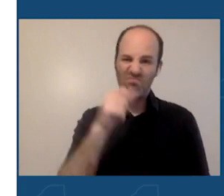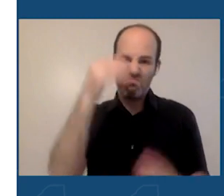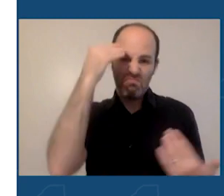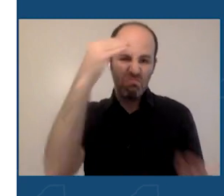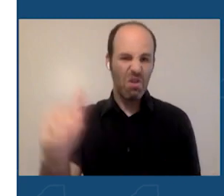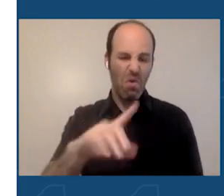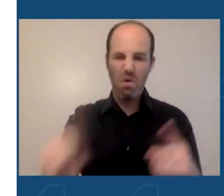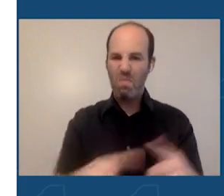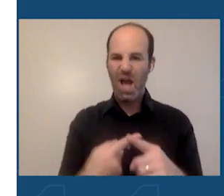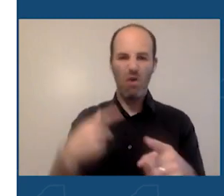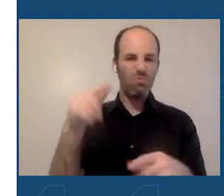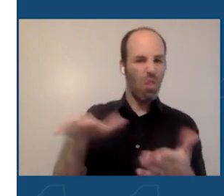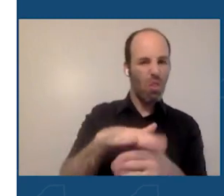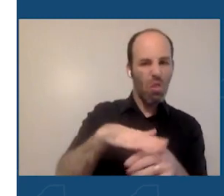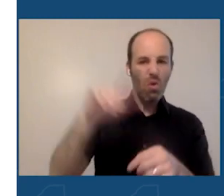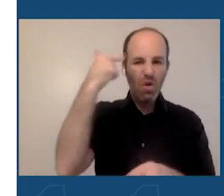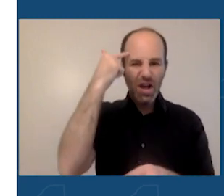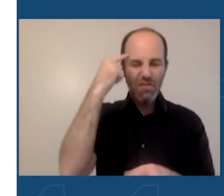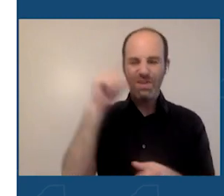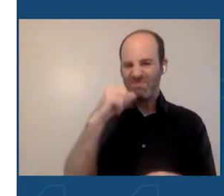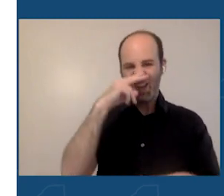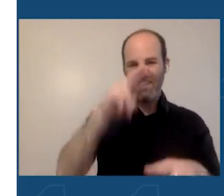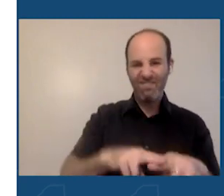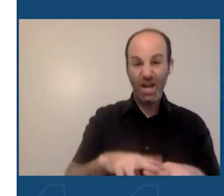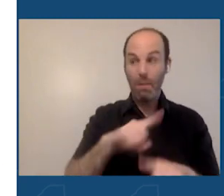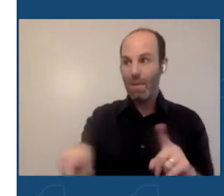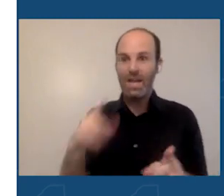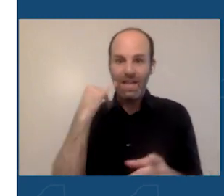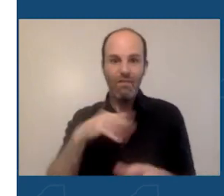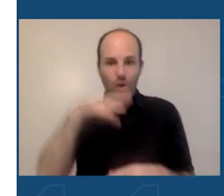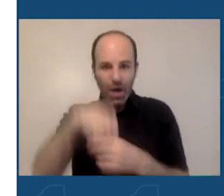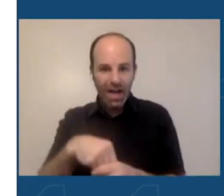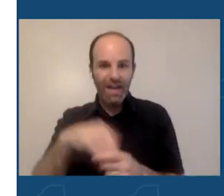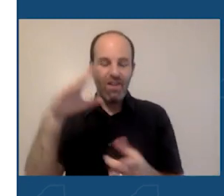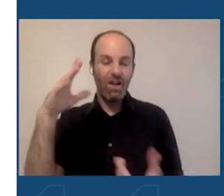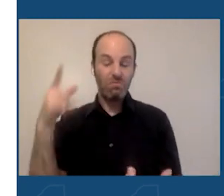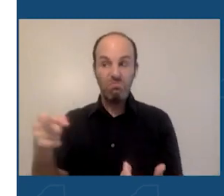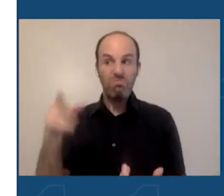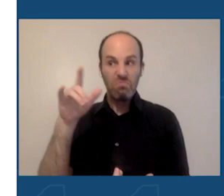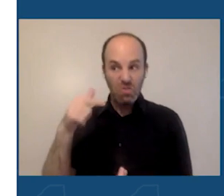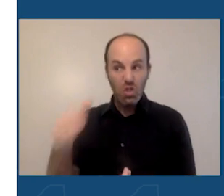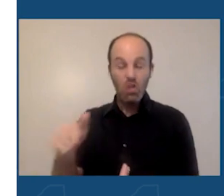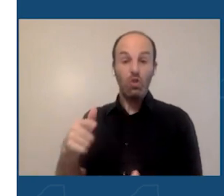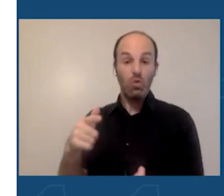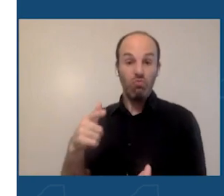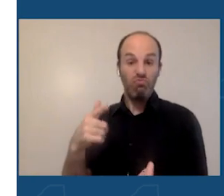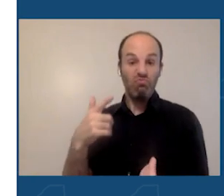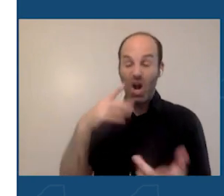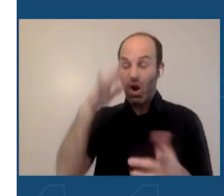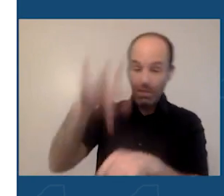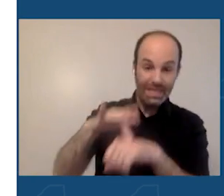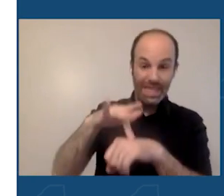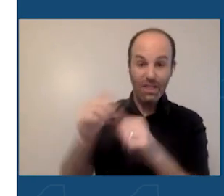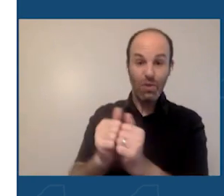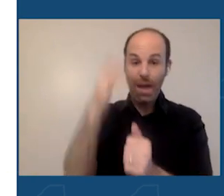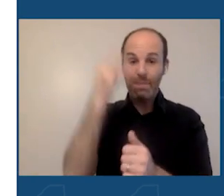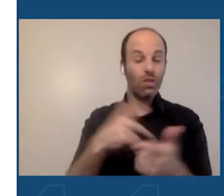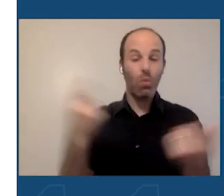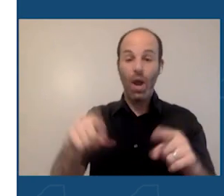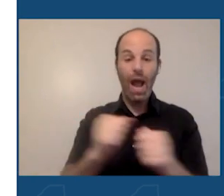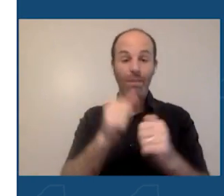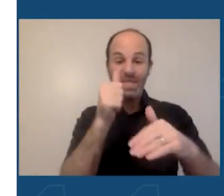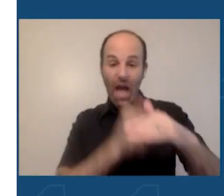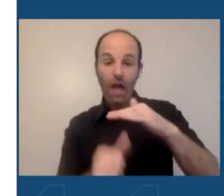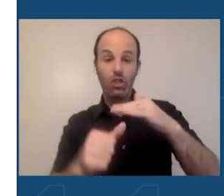talk about. When you're in local government, that's all we obsessed about, because what happens underground affects your lives above ground. And I lived that,